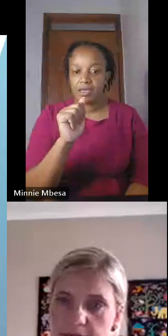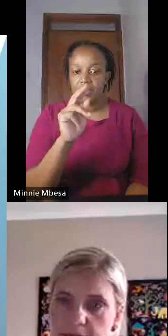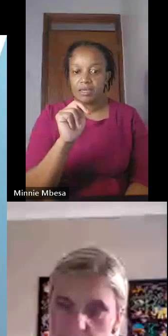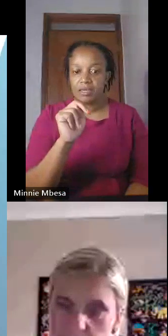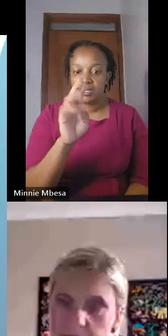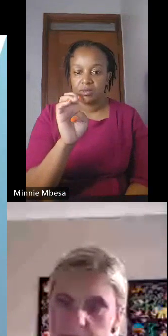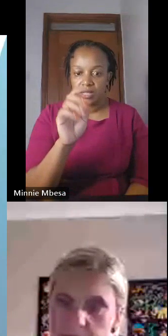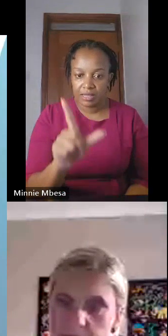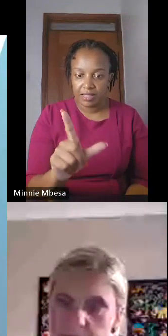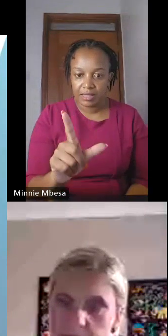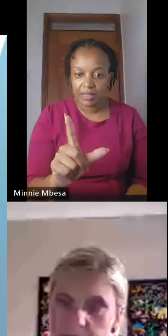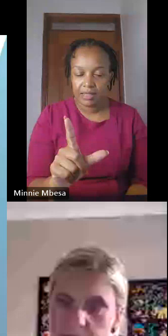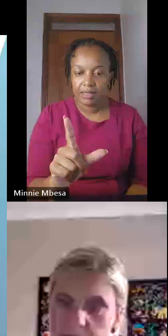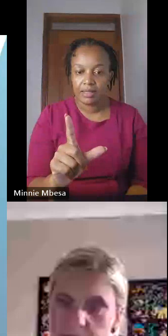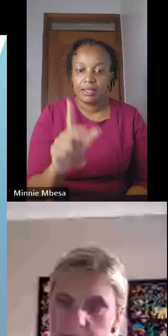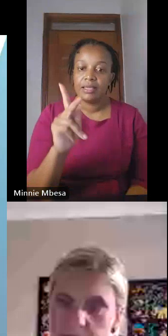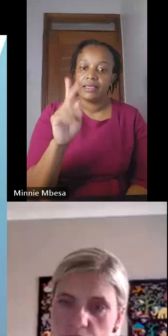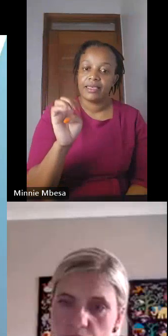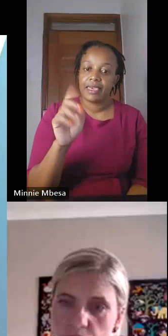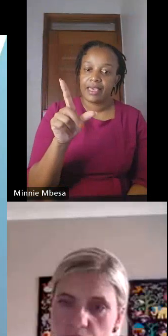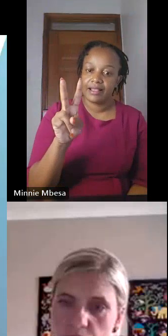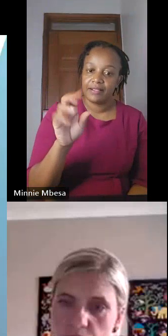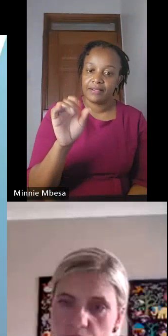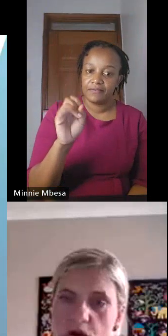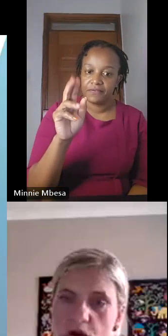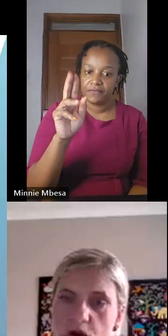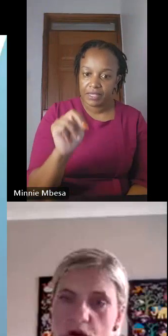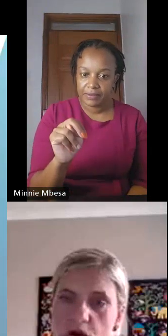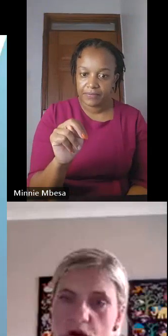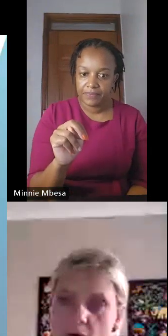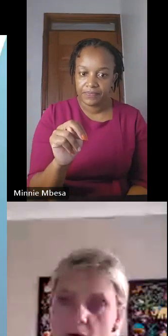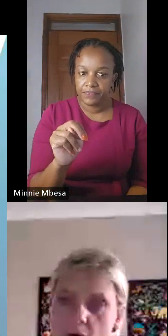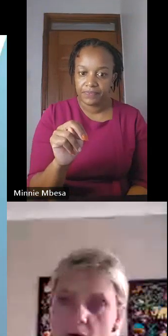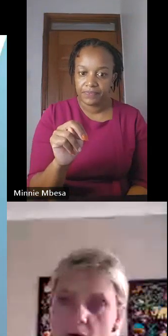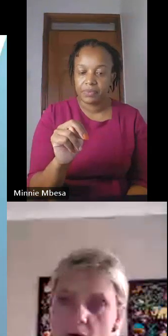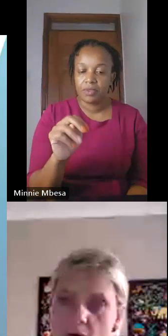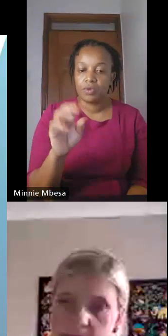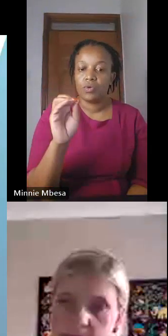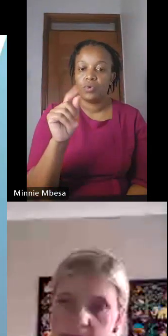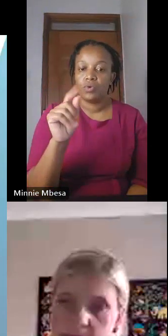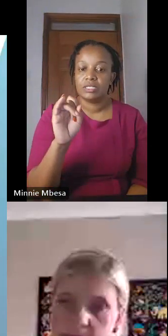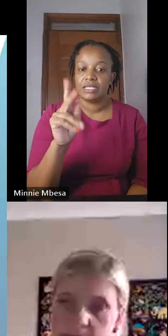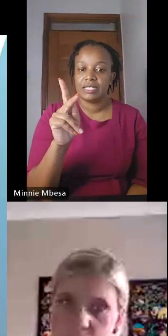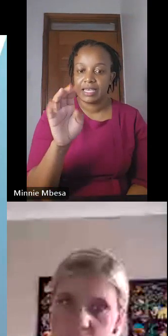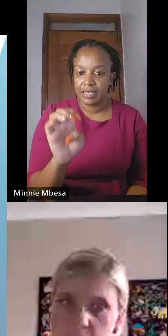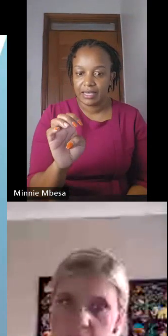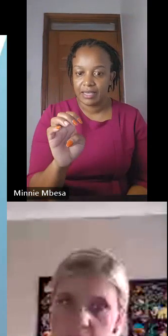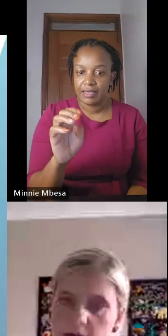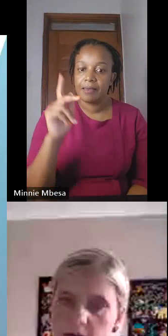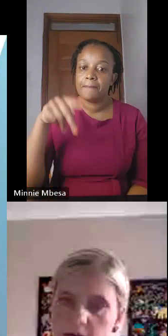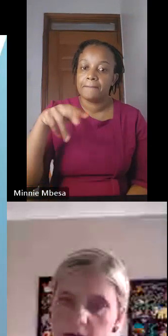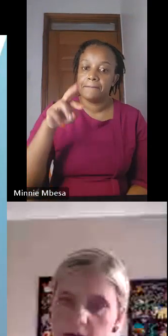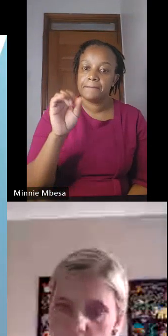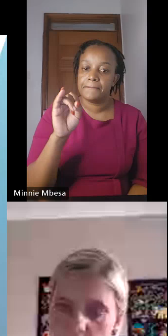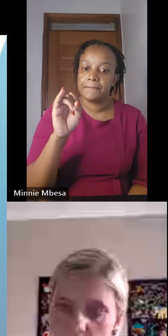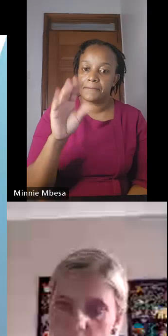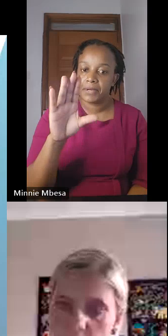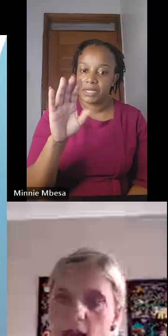Emmanuel, Calvin, Otika, Grant, Ulo, Prince, Mary Jane,